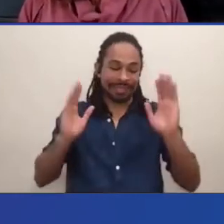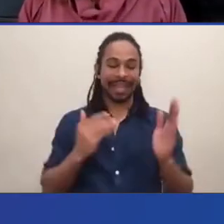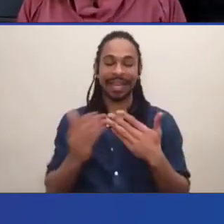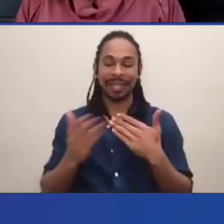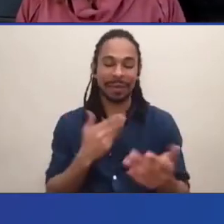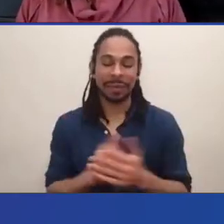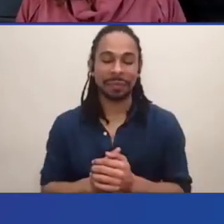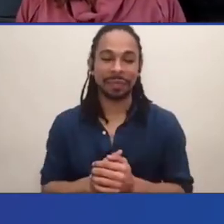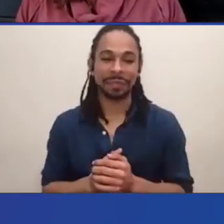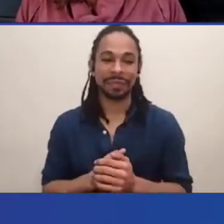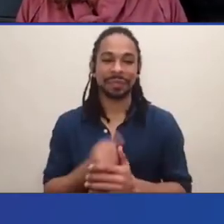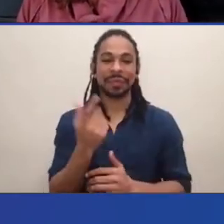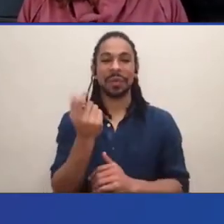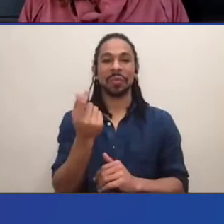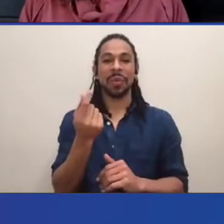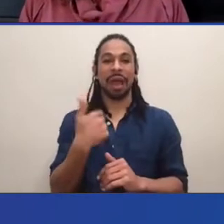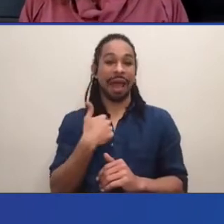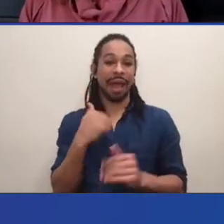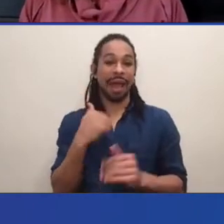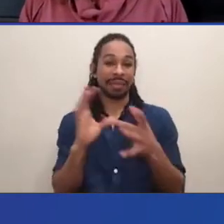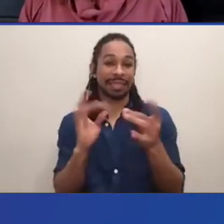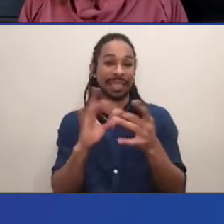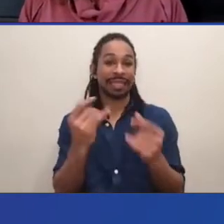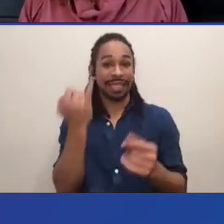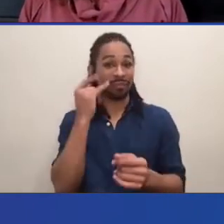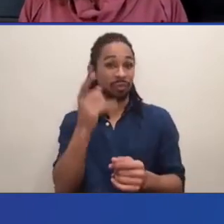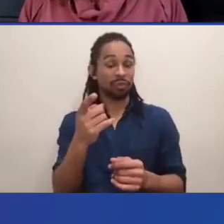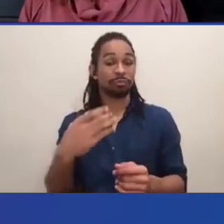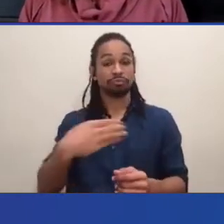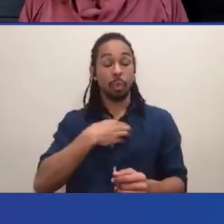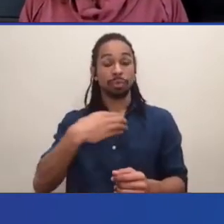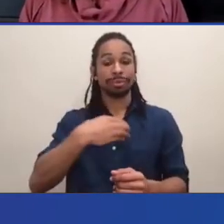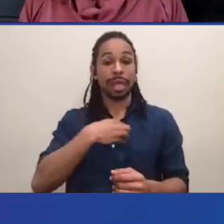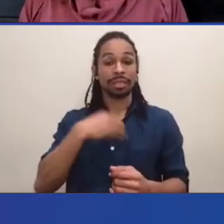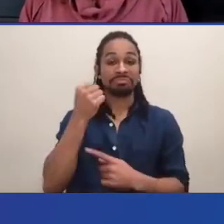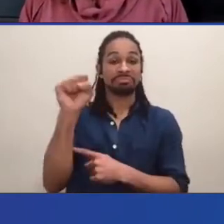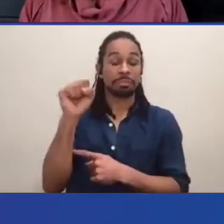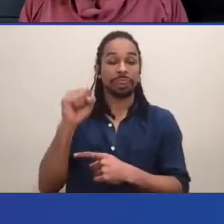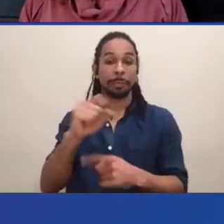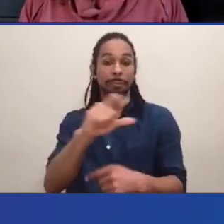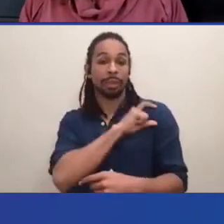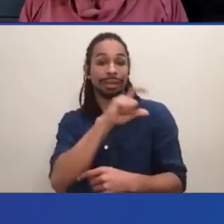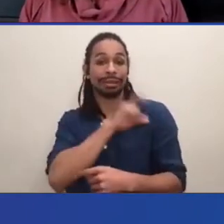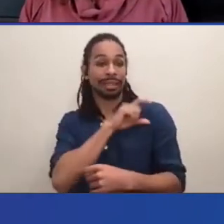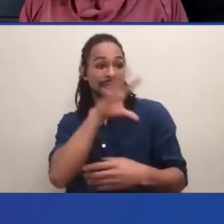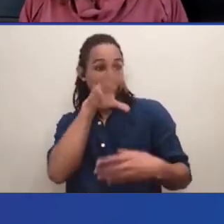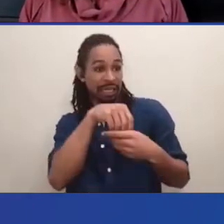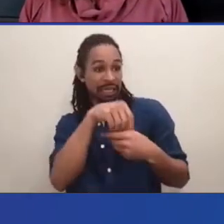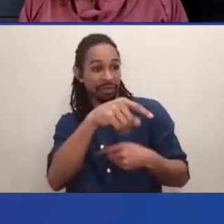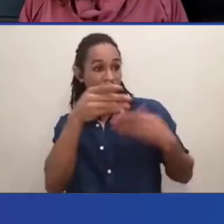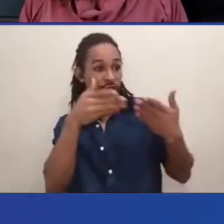what I will say is this: if you're protesting the police in the streets, you're gonna ask the police to march?